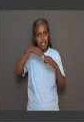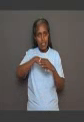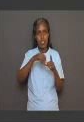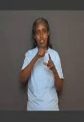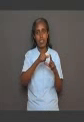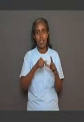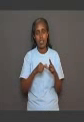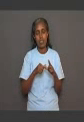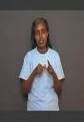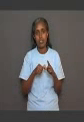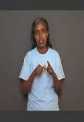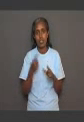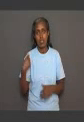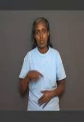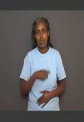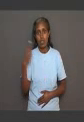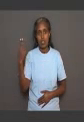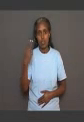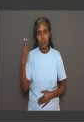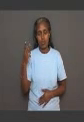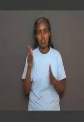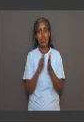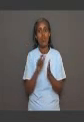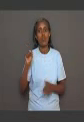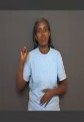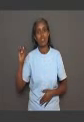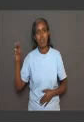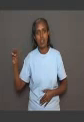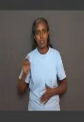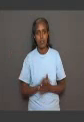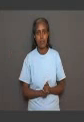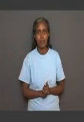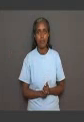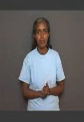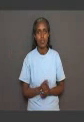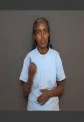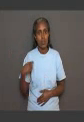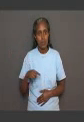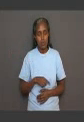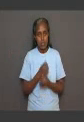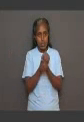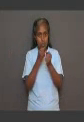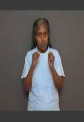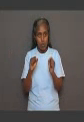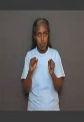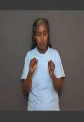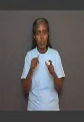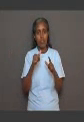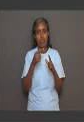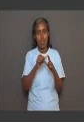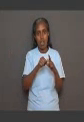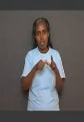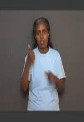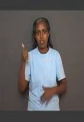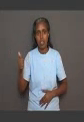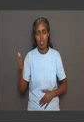the interior angles, we can use the law of sines. We will solve for